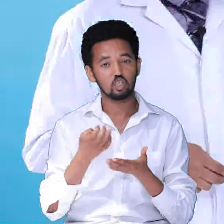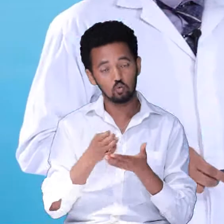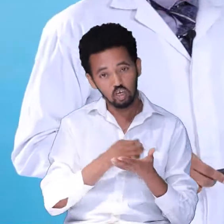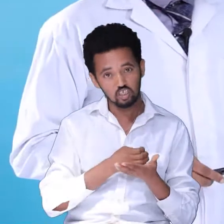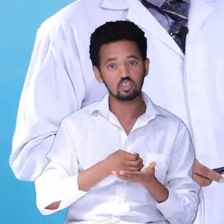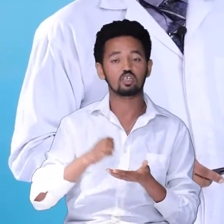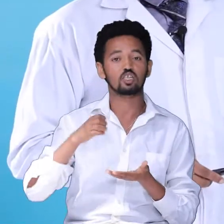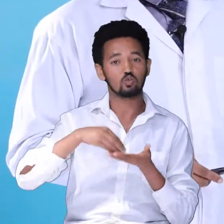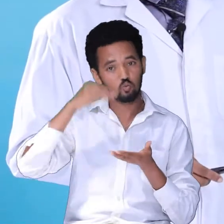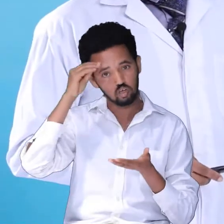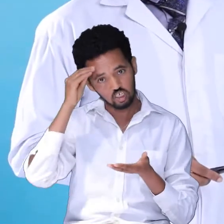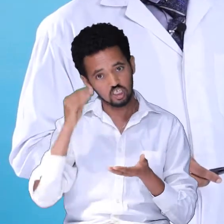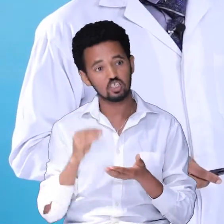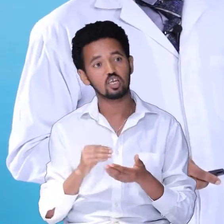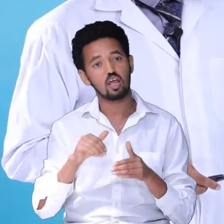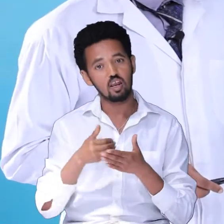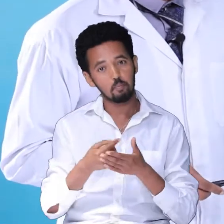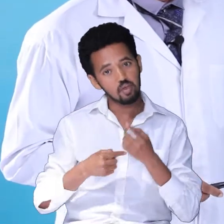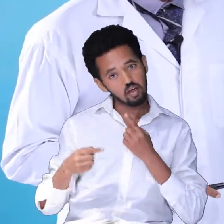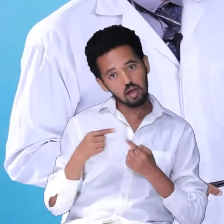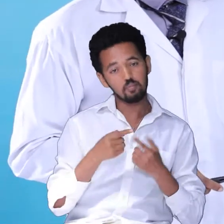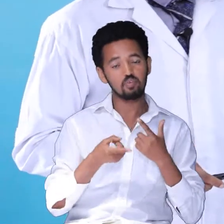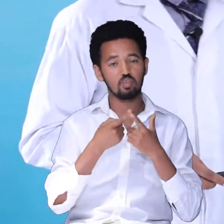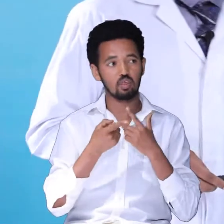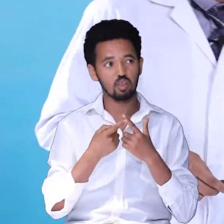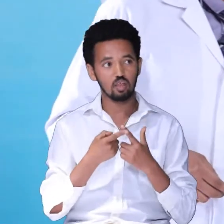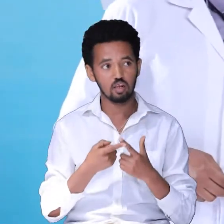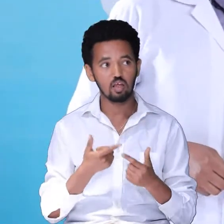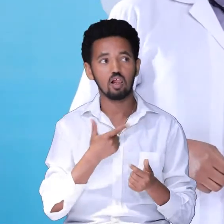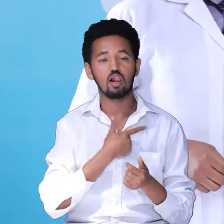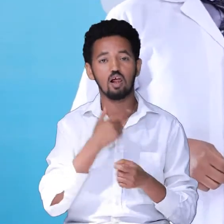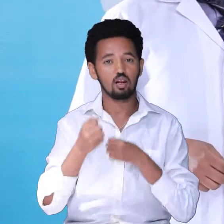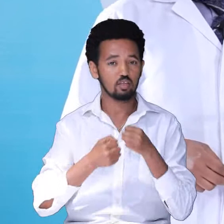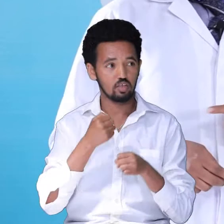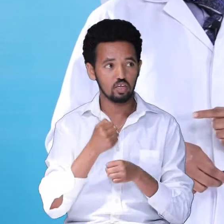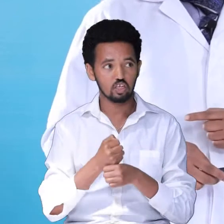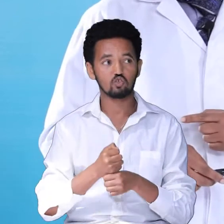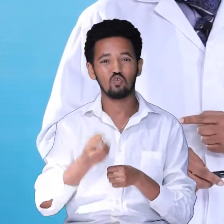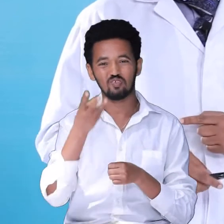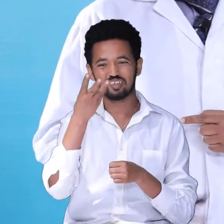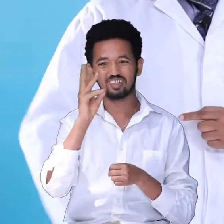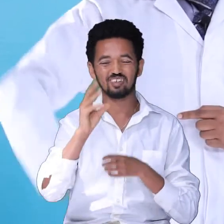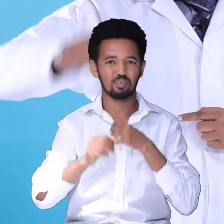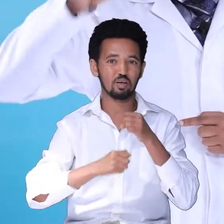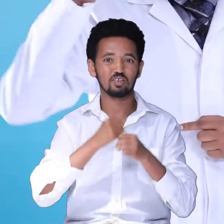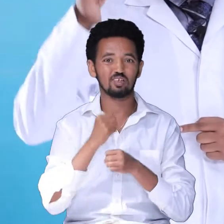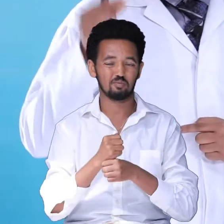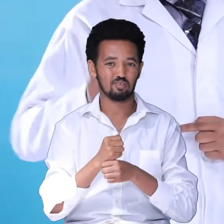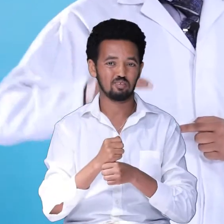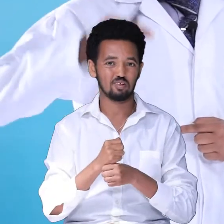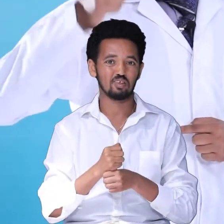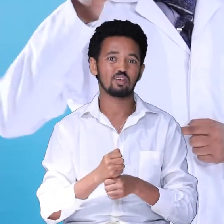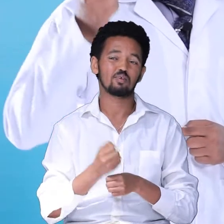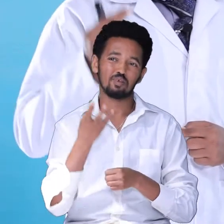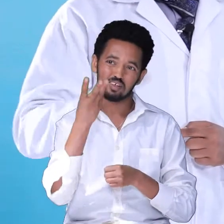especially military education, and became second lieutenant at the age of 16. Mind you, student, at the age